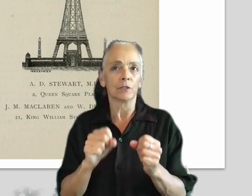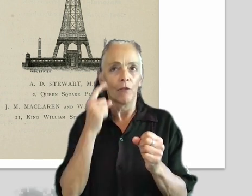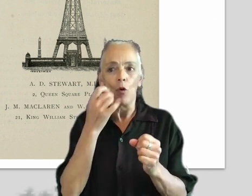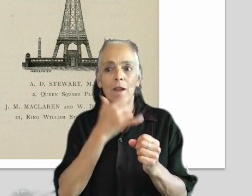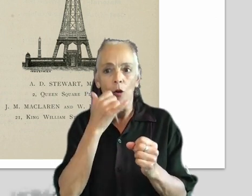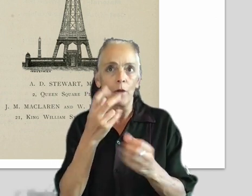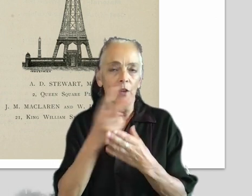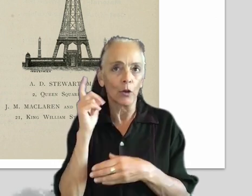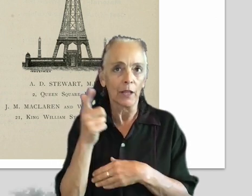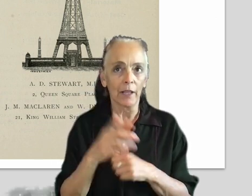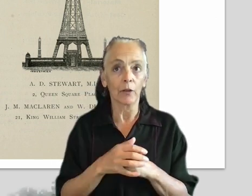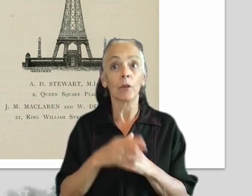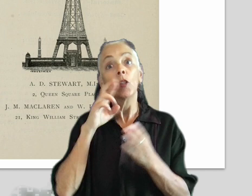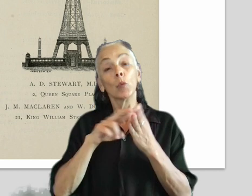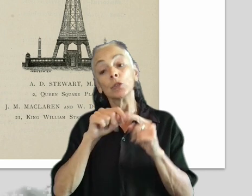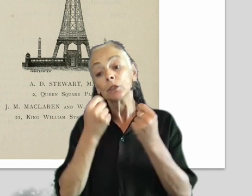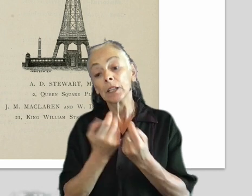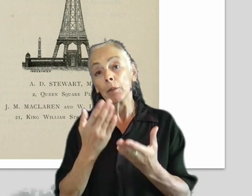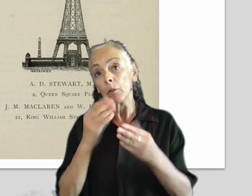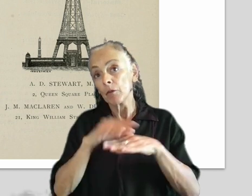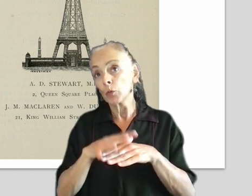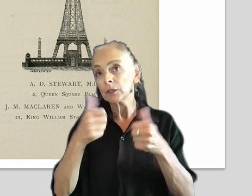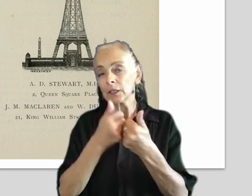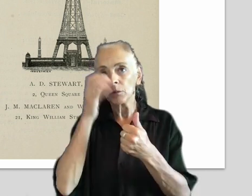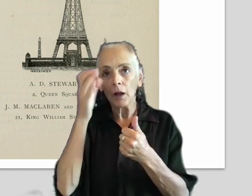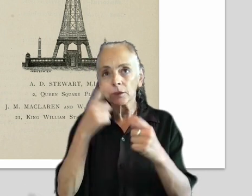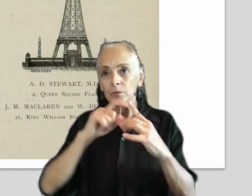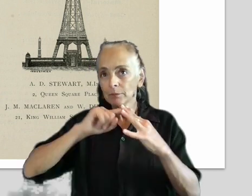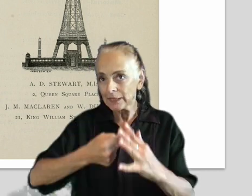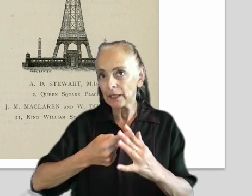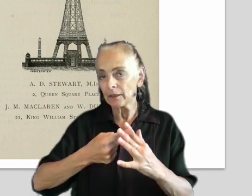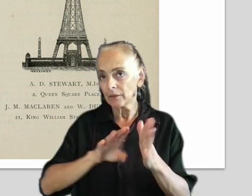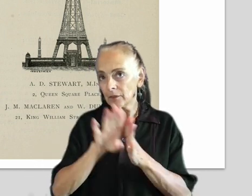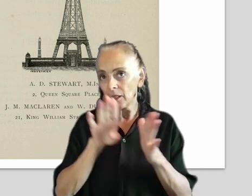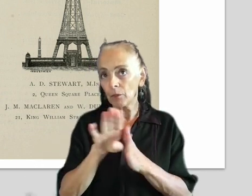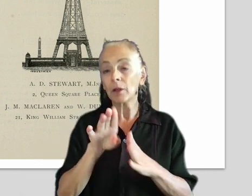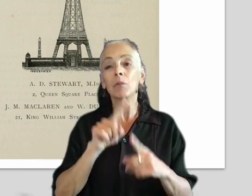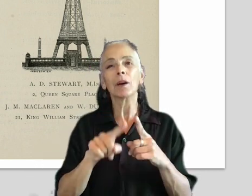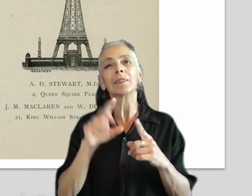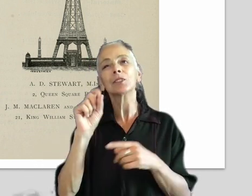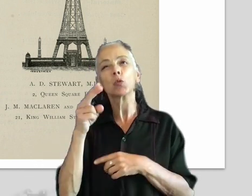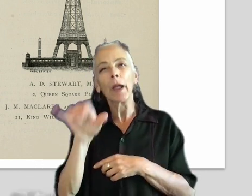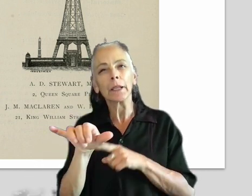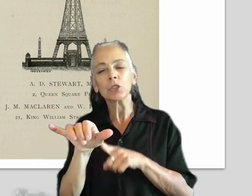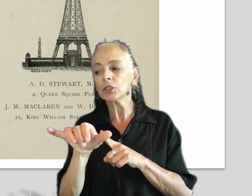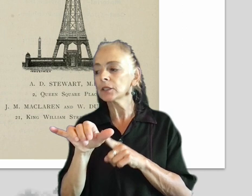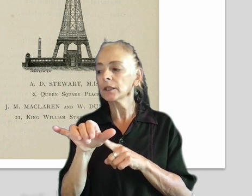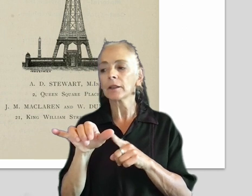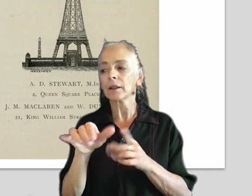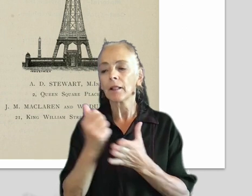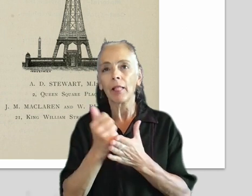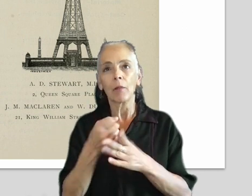research team might be influencing a game's concept from its earliest stages of development strategy can